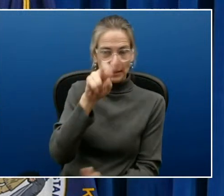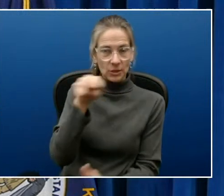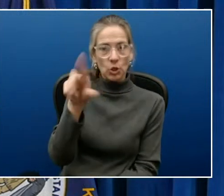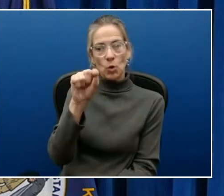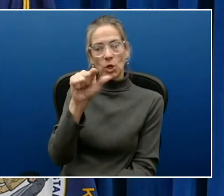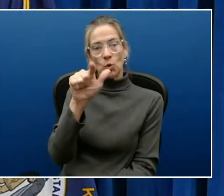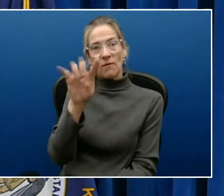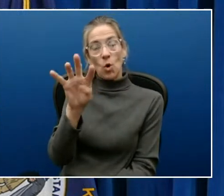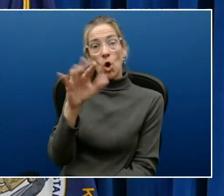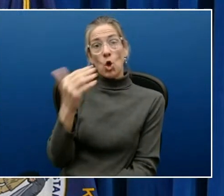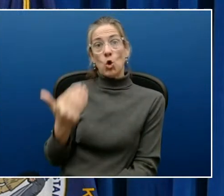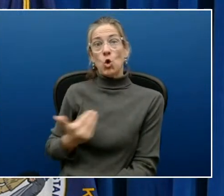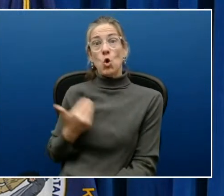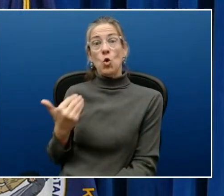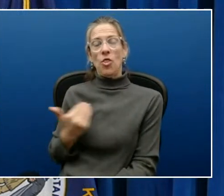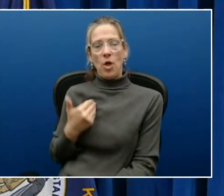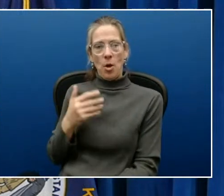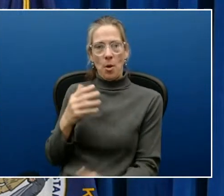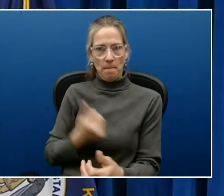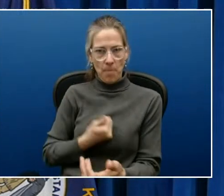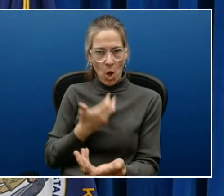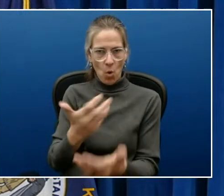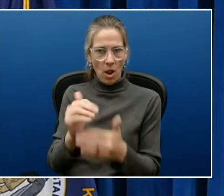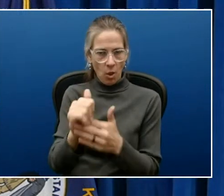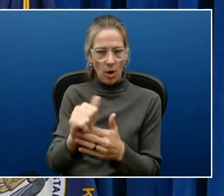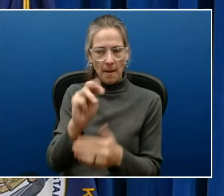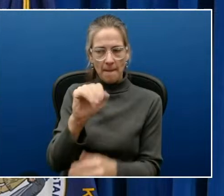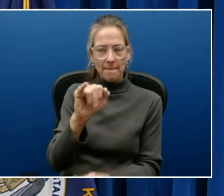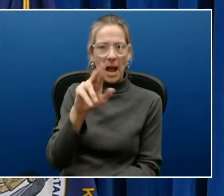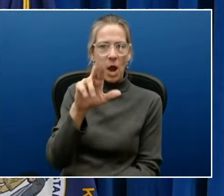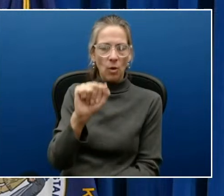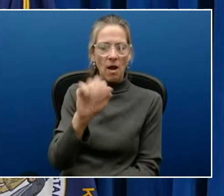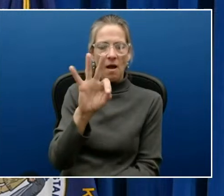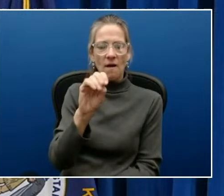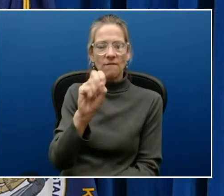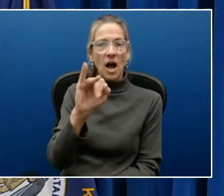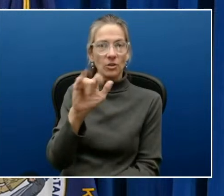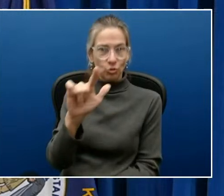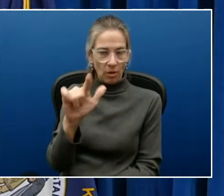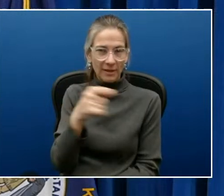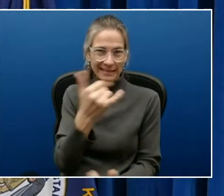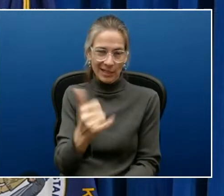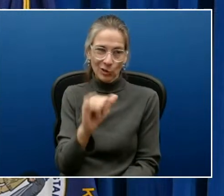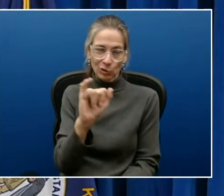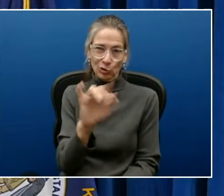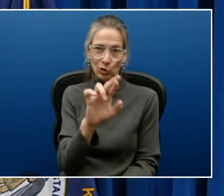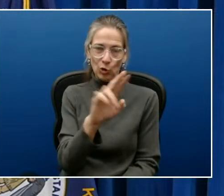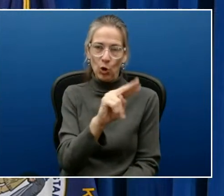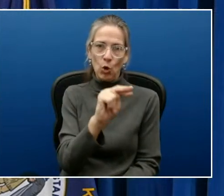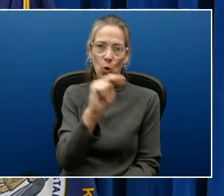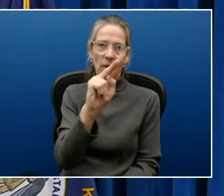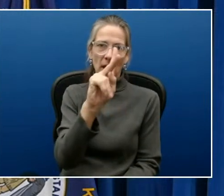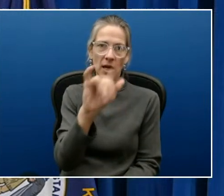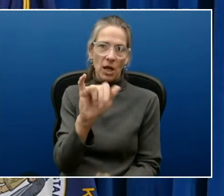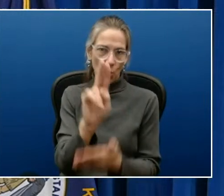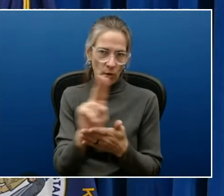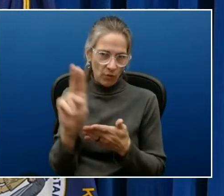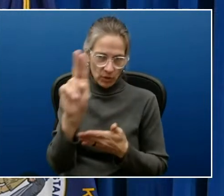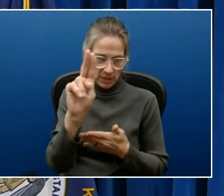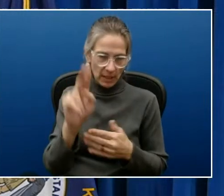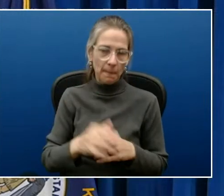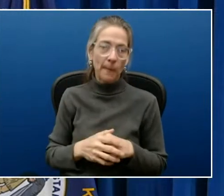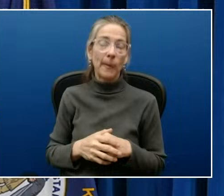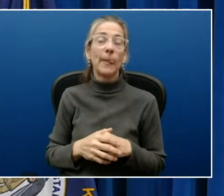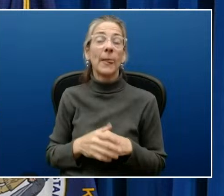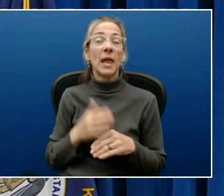Youth Poet Laureate, Myra Fossil, who is currently a junior at Northern Kentucky University. After